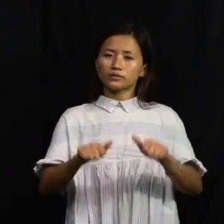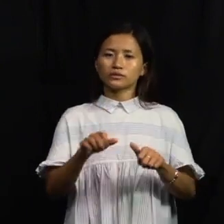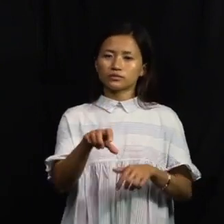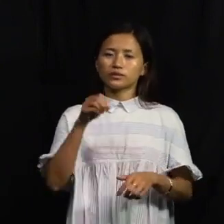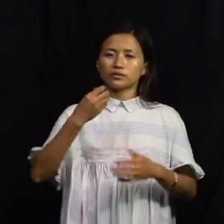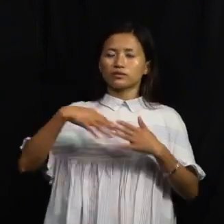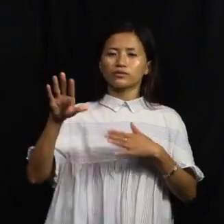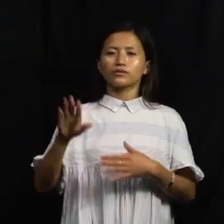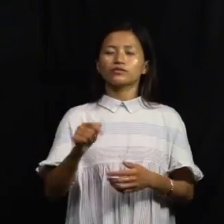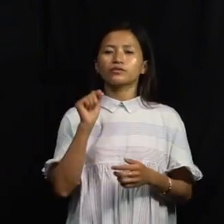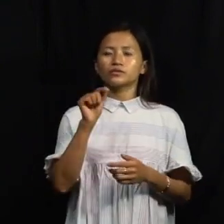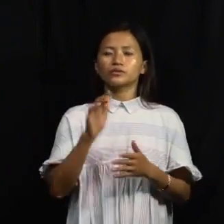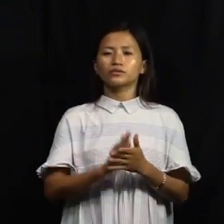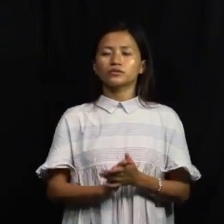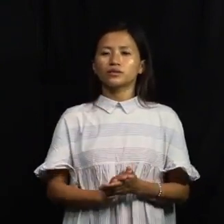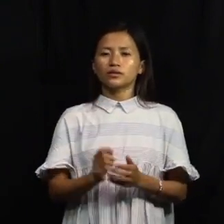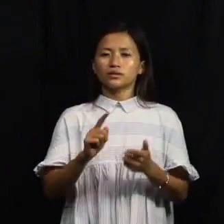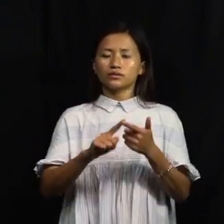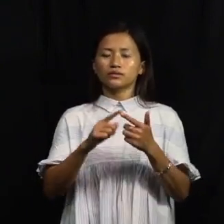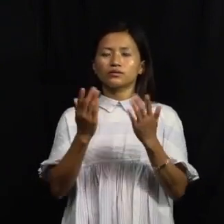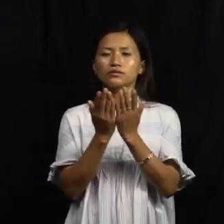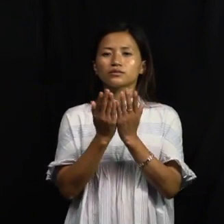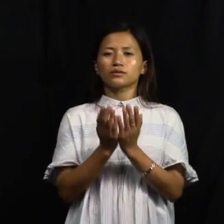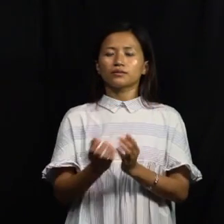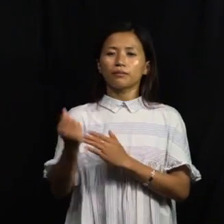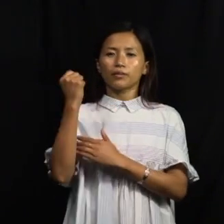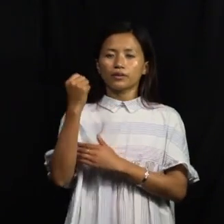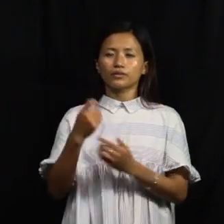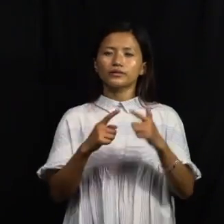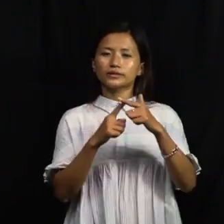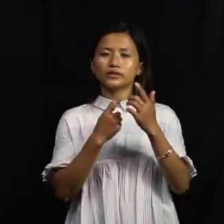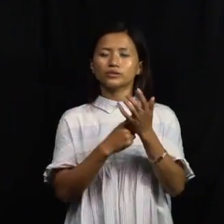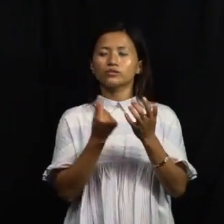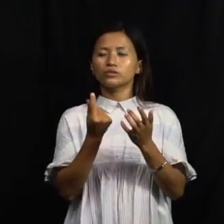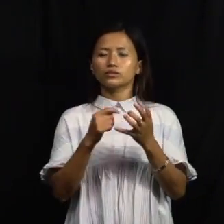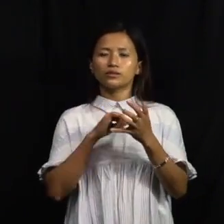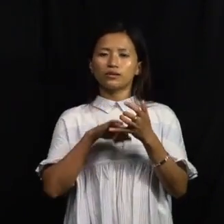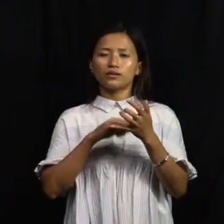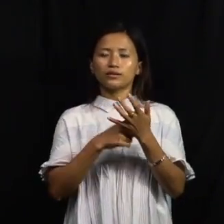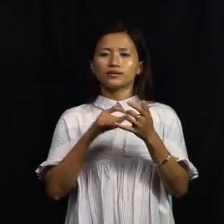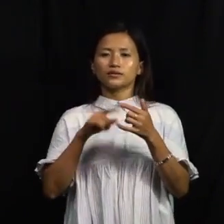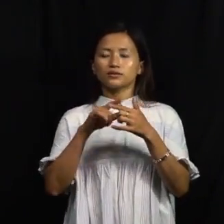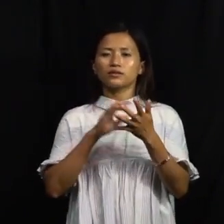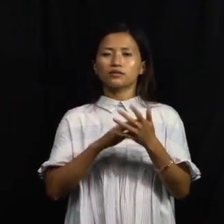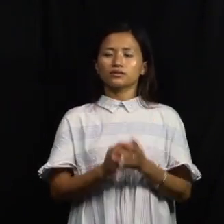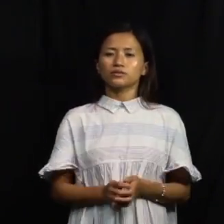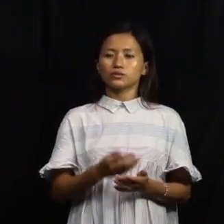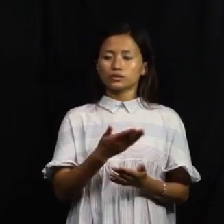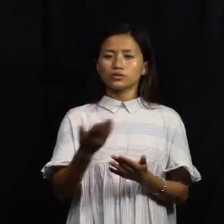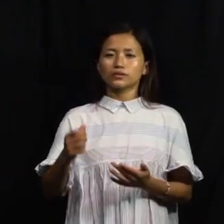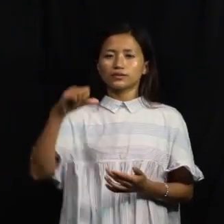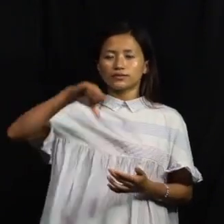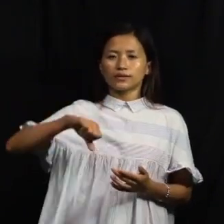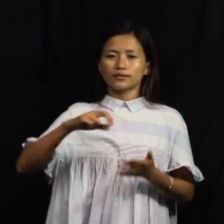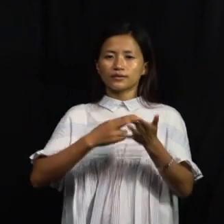isn't it? So that is why education is power and treasure. So those are the 9 natures